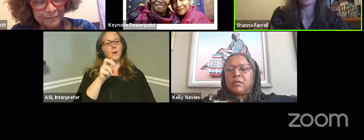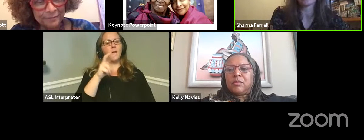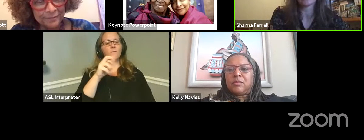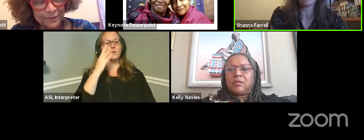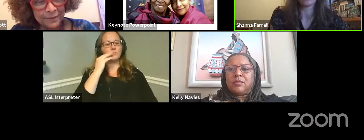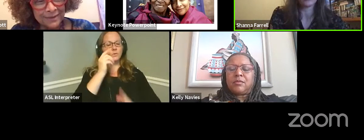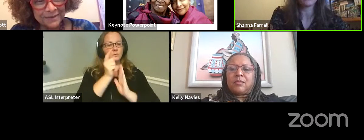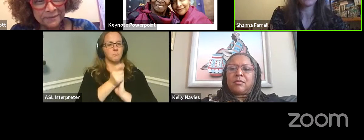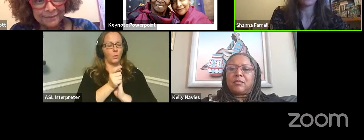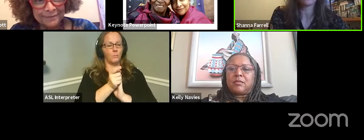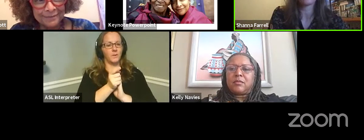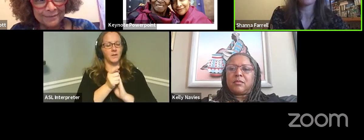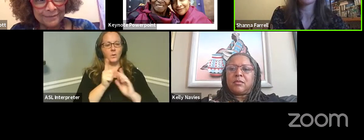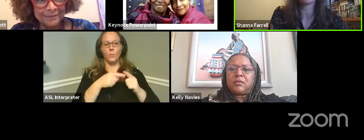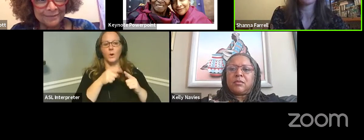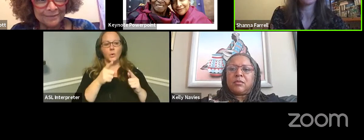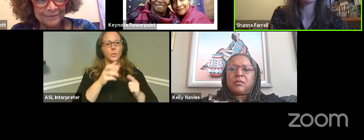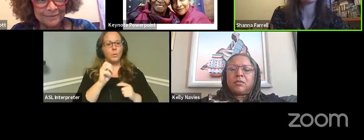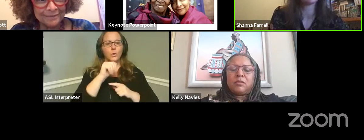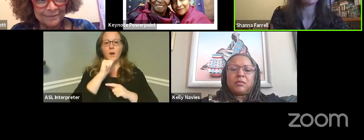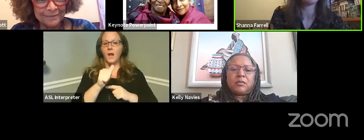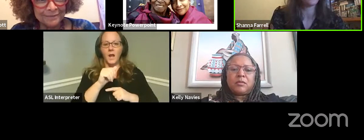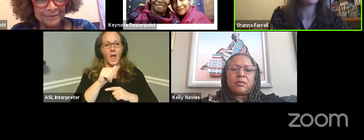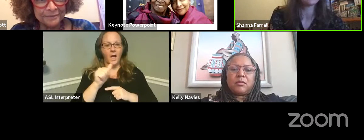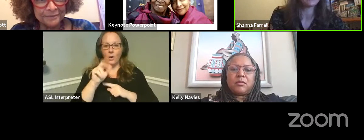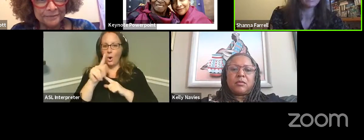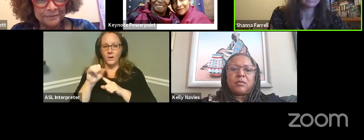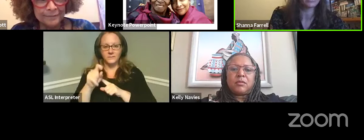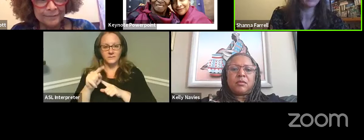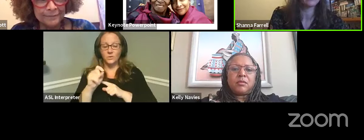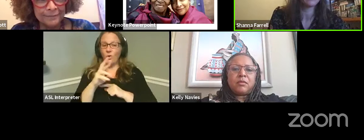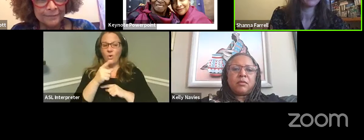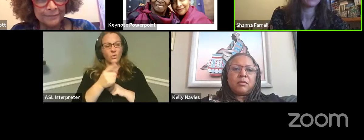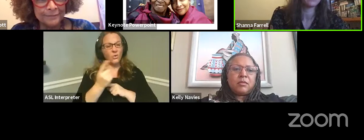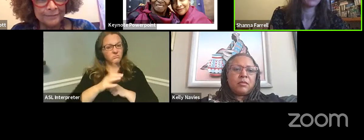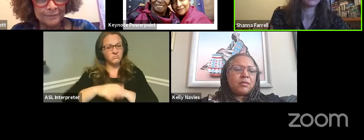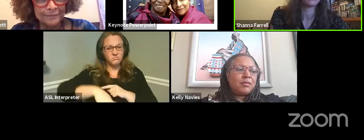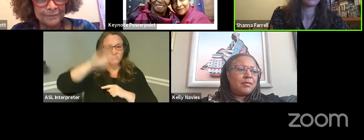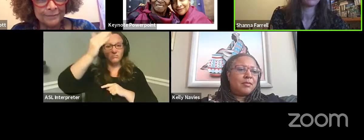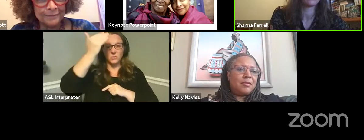you weren't an artist, or was your purpose in life always clear?